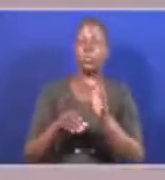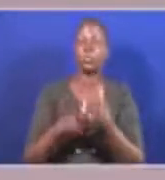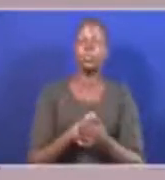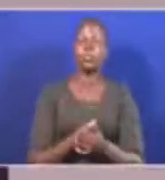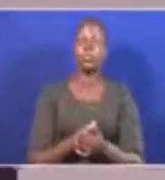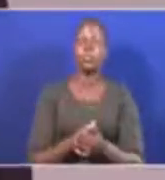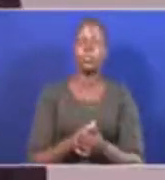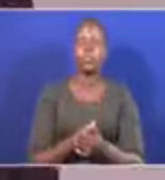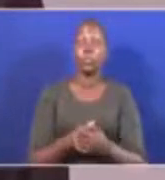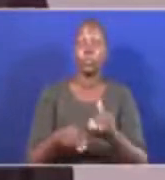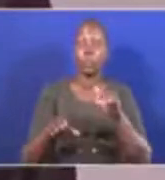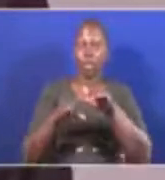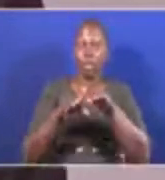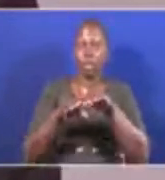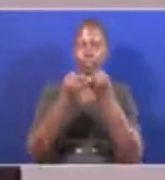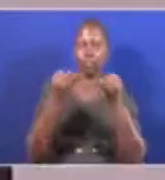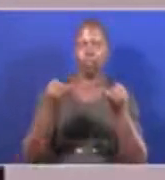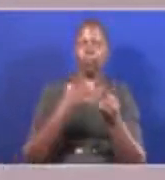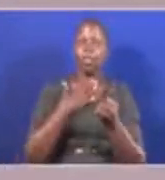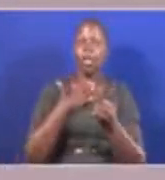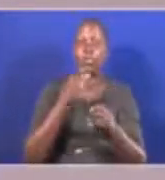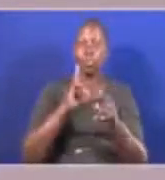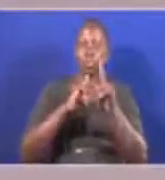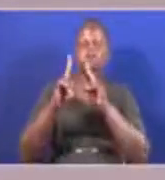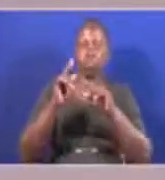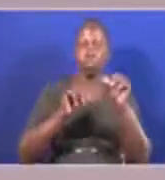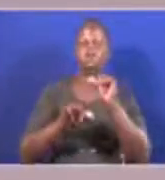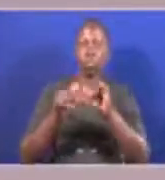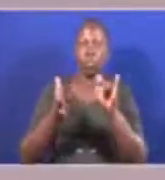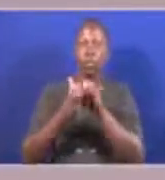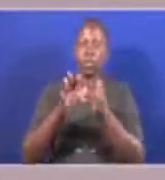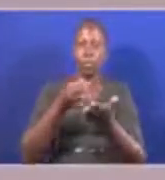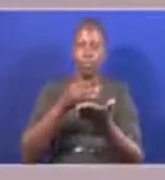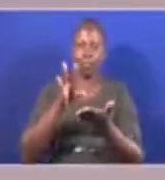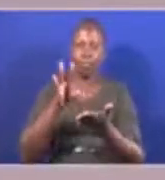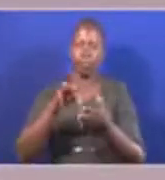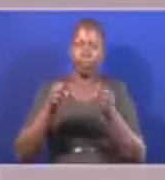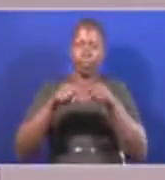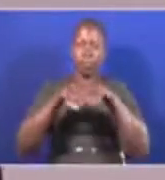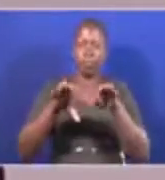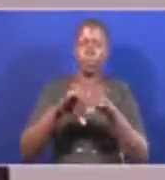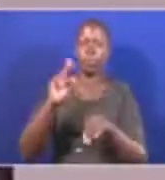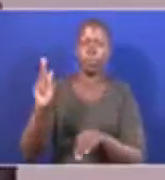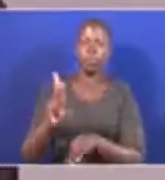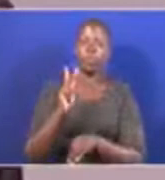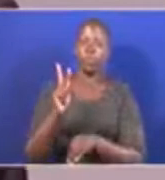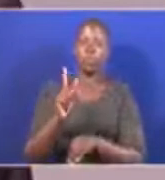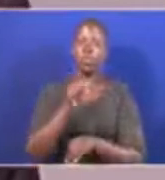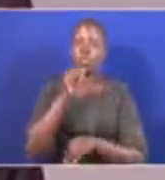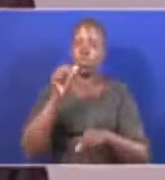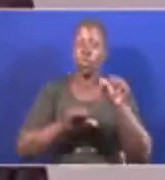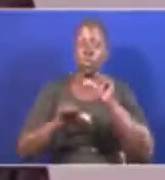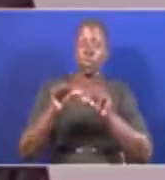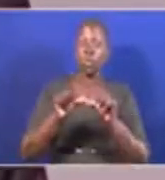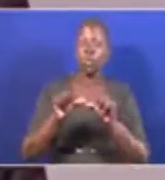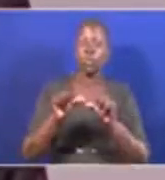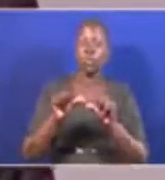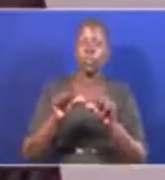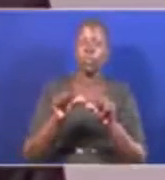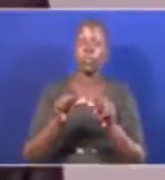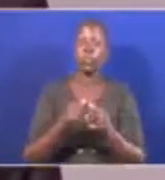In conclusion, I want to emphasize that the spirit of devolution in Kenya is not about